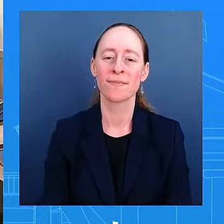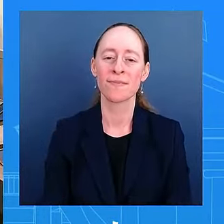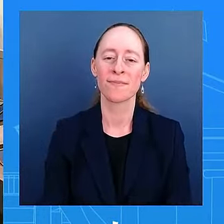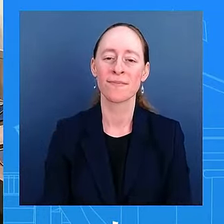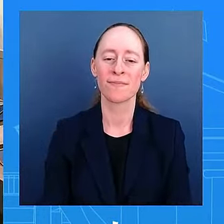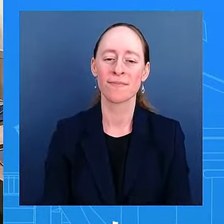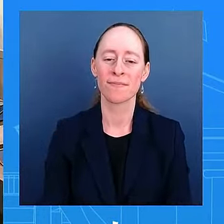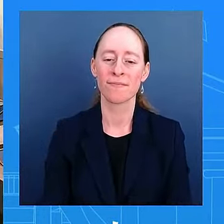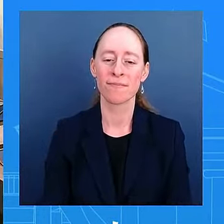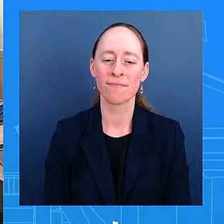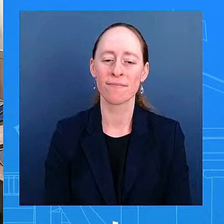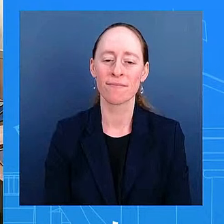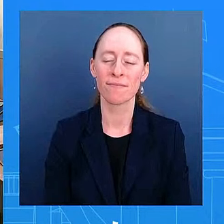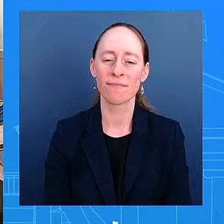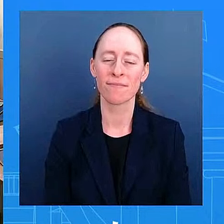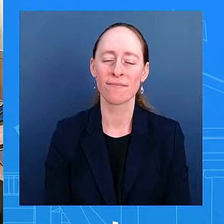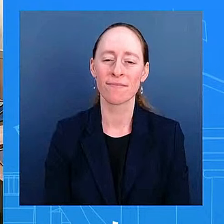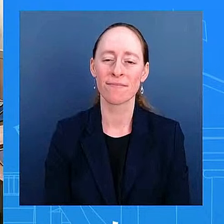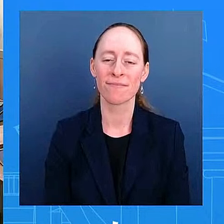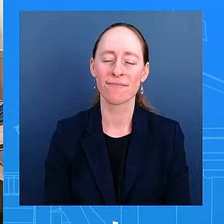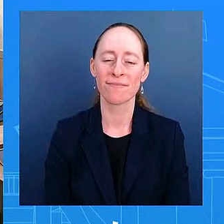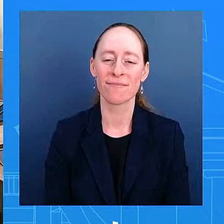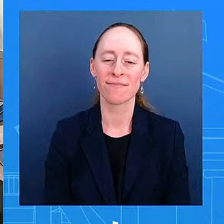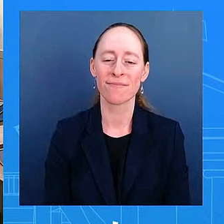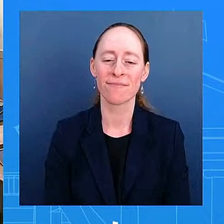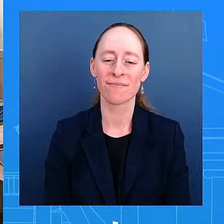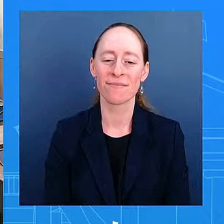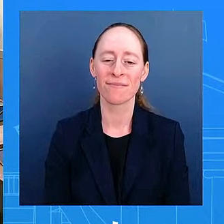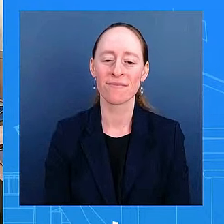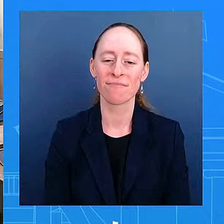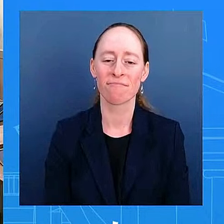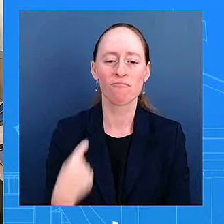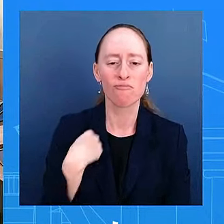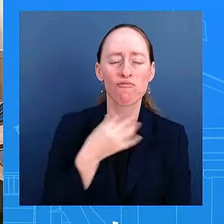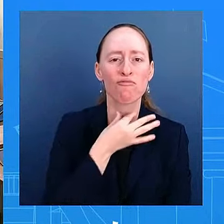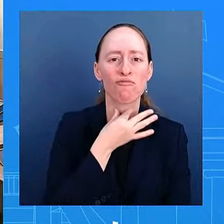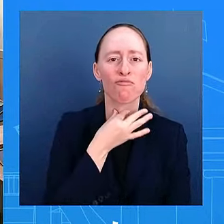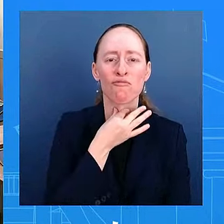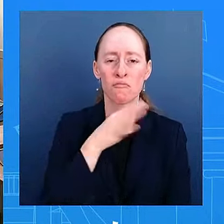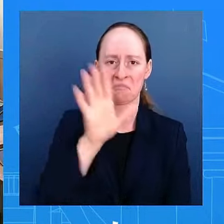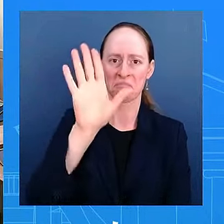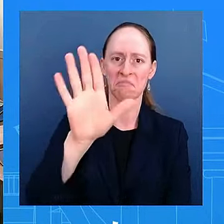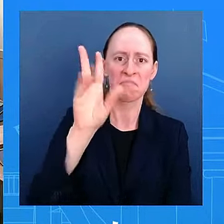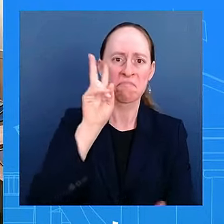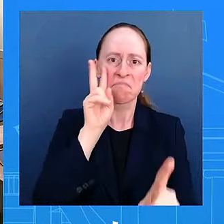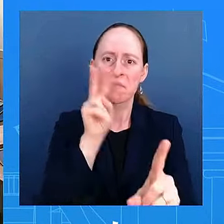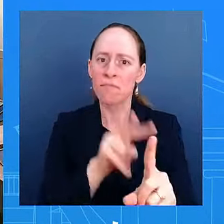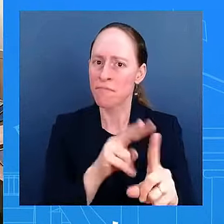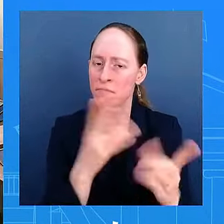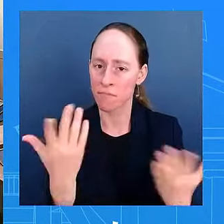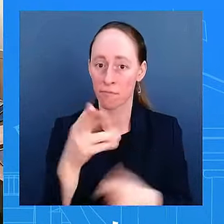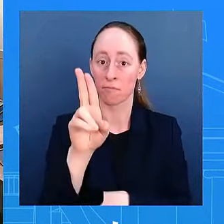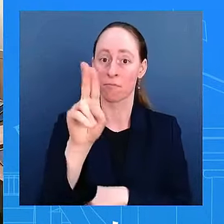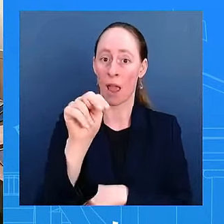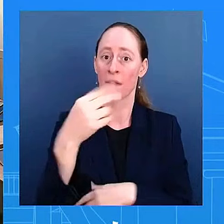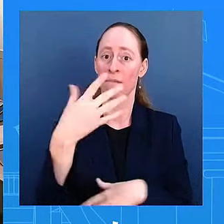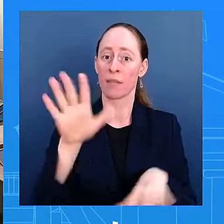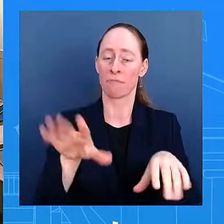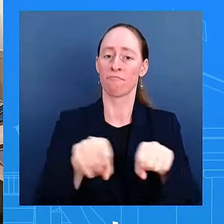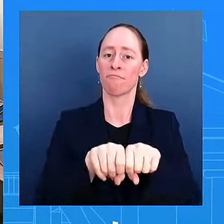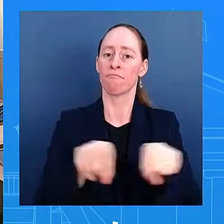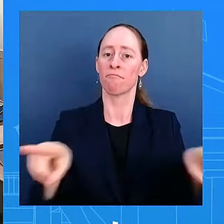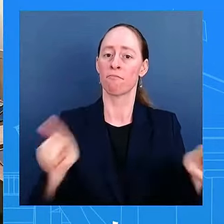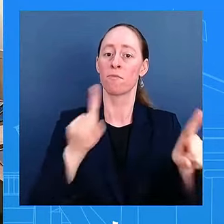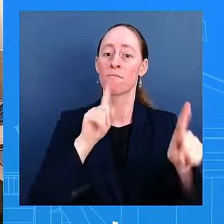to the UN interim force in Lebanon report that Israel has fired on their position in Lebanon, and there's